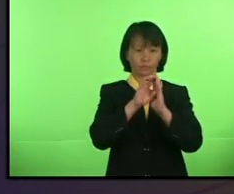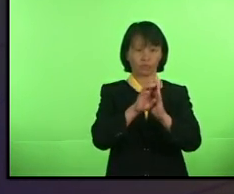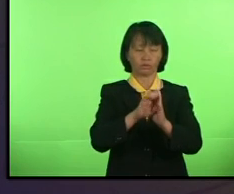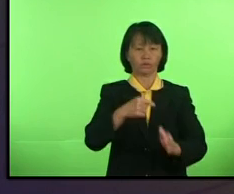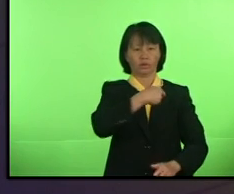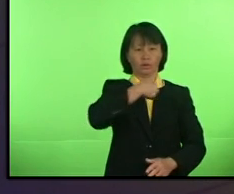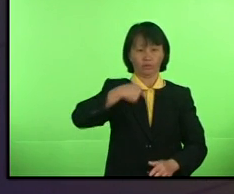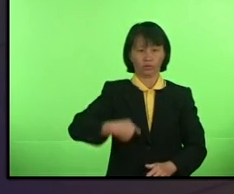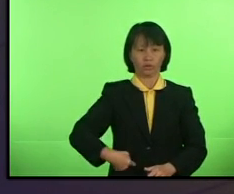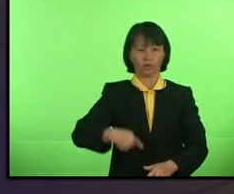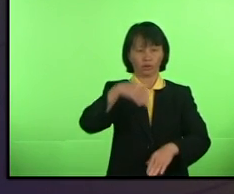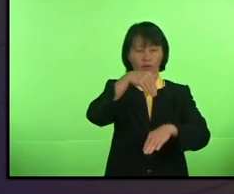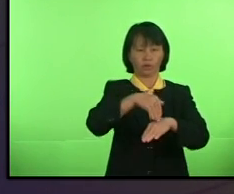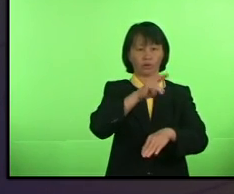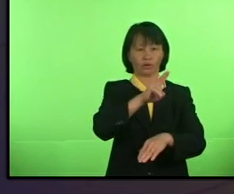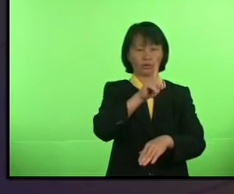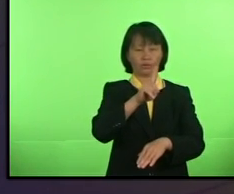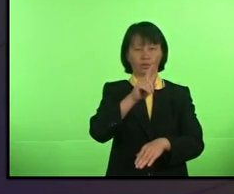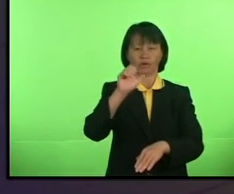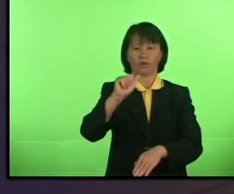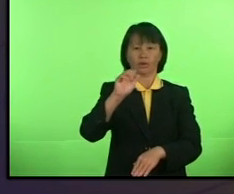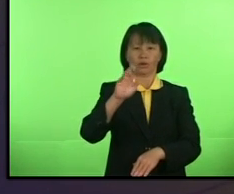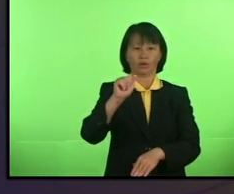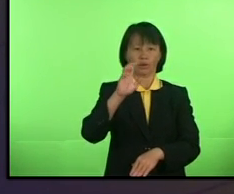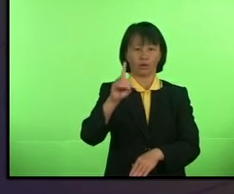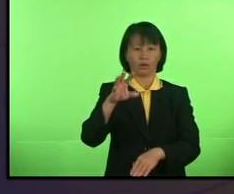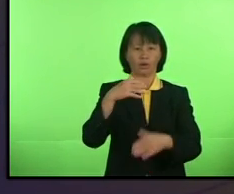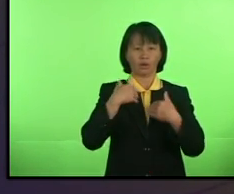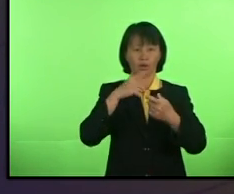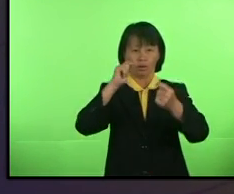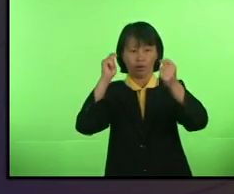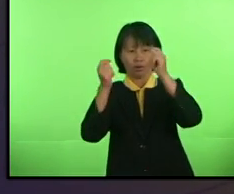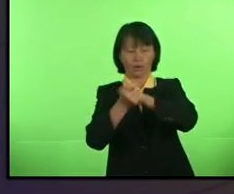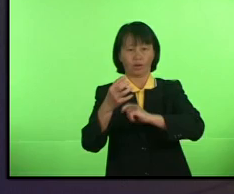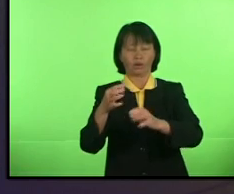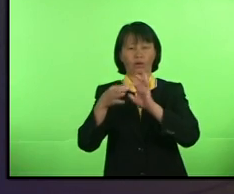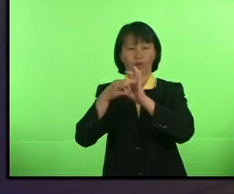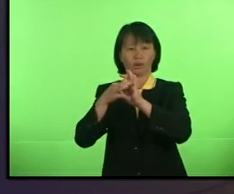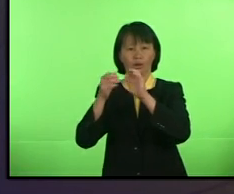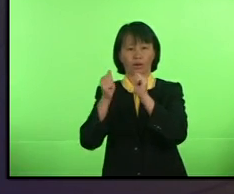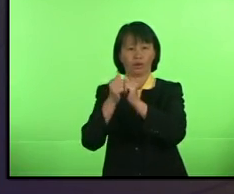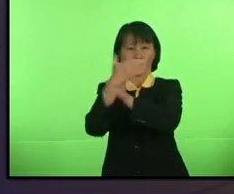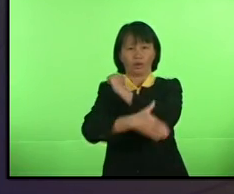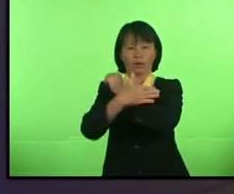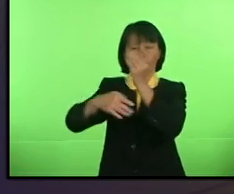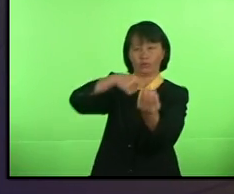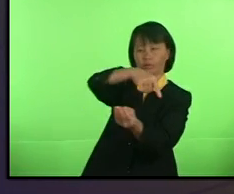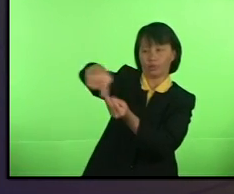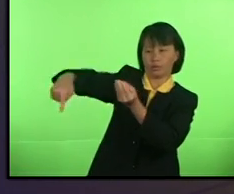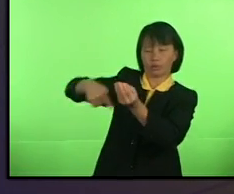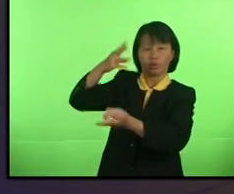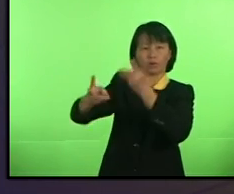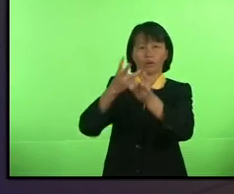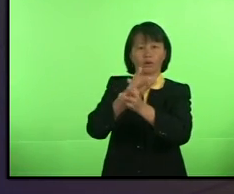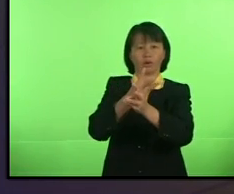China in the 21st century is committed to strengthening exchange and cooperation with countries around the world. What are